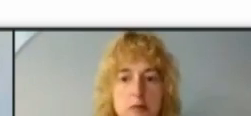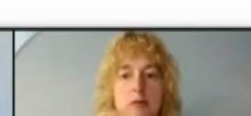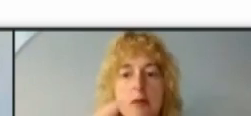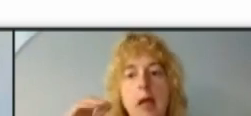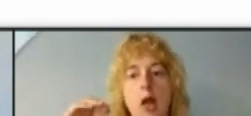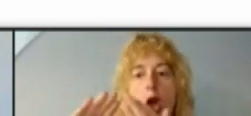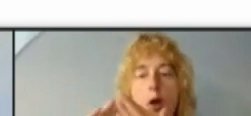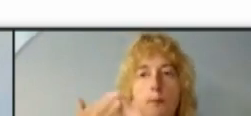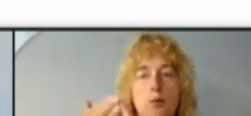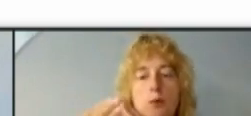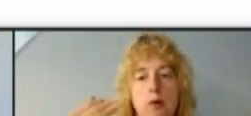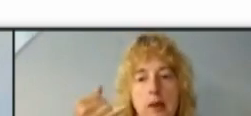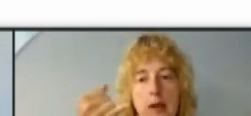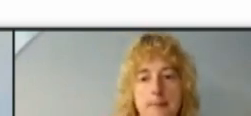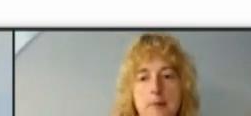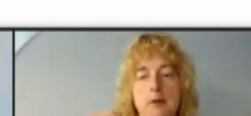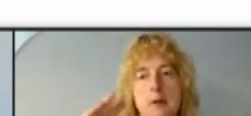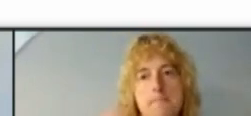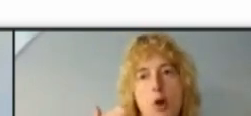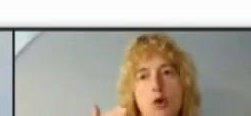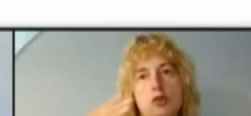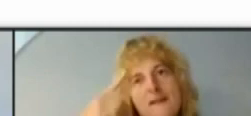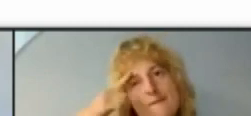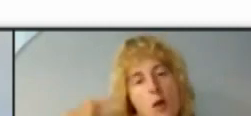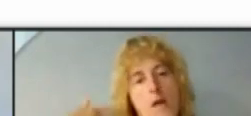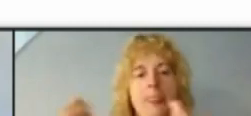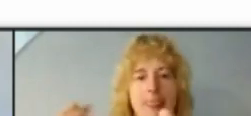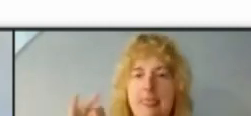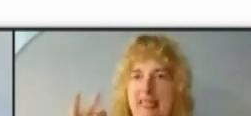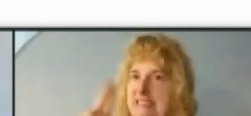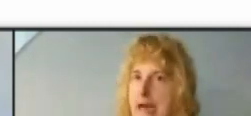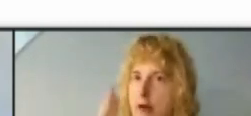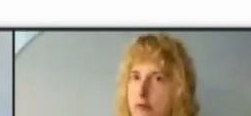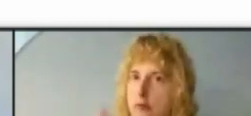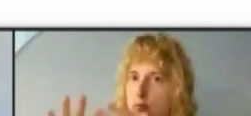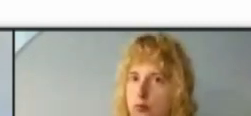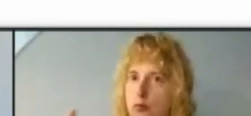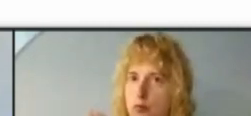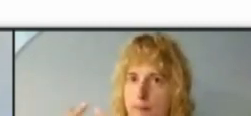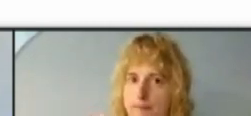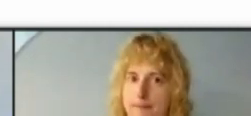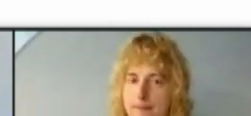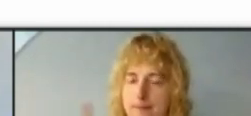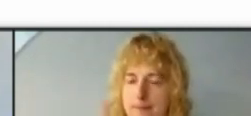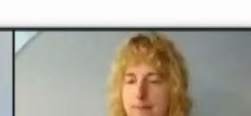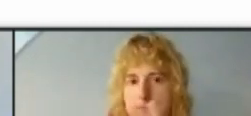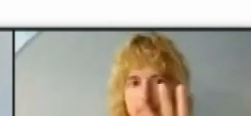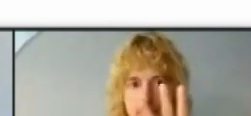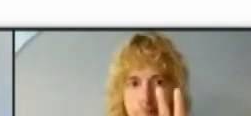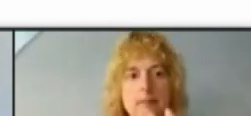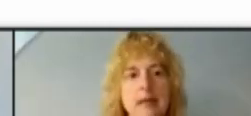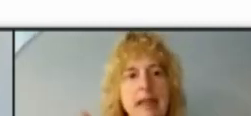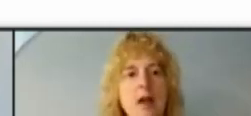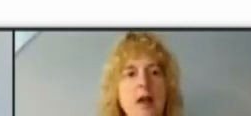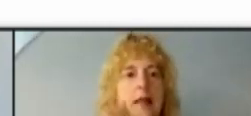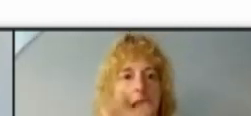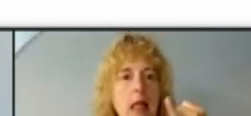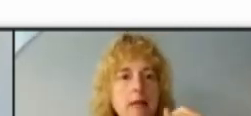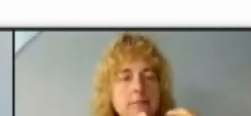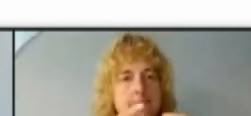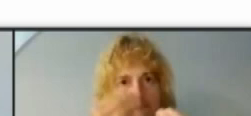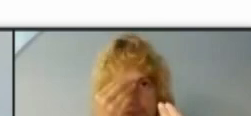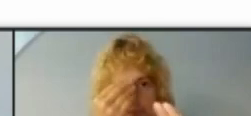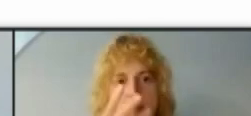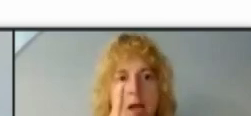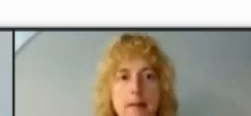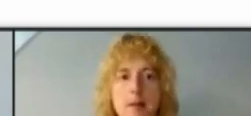for Health. So I'm going to just end by just, again, sharing all the info. You can find information about the projects that I've talked